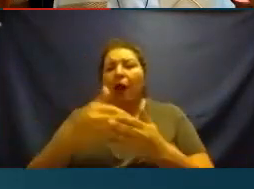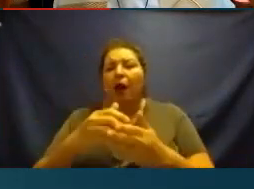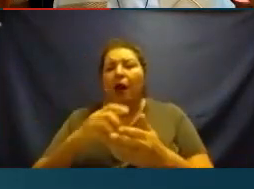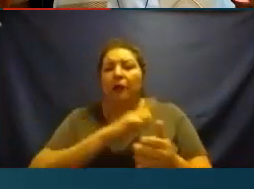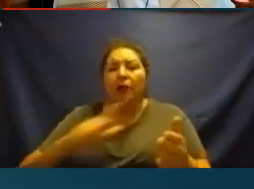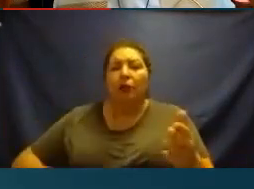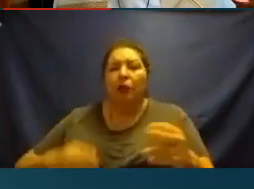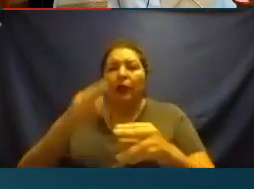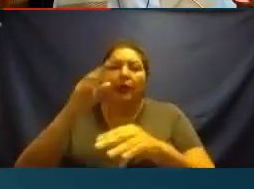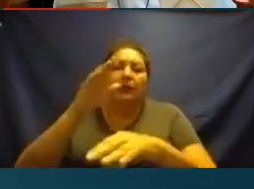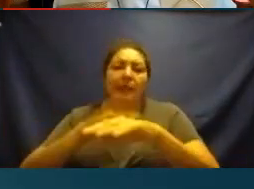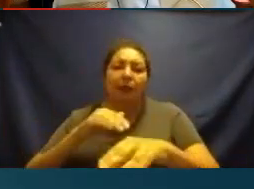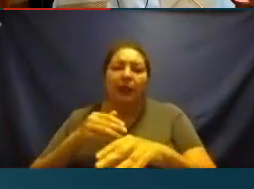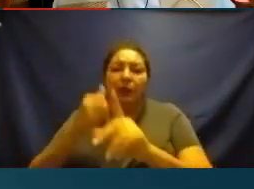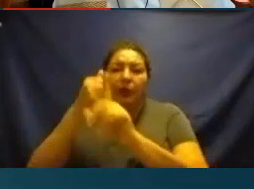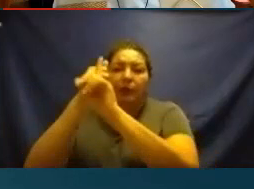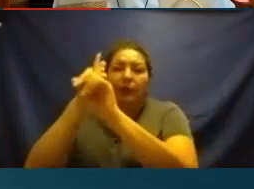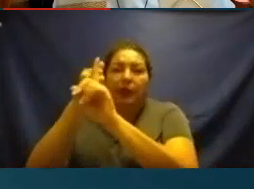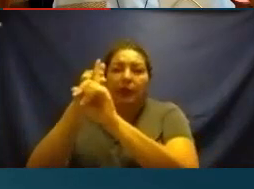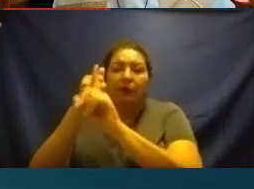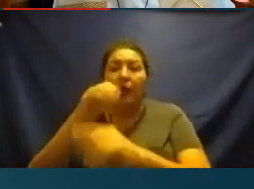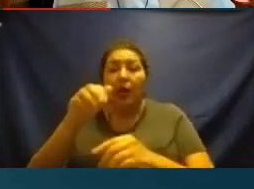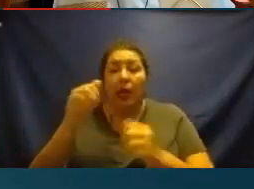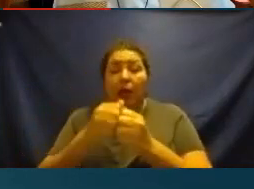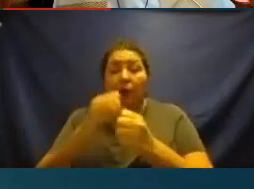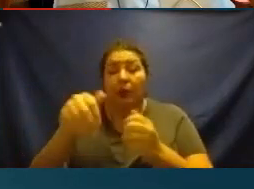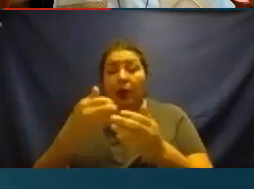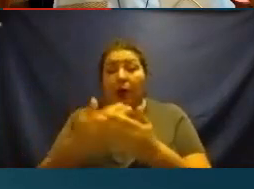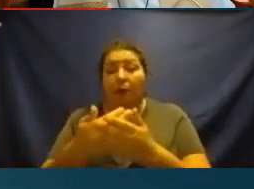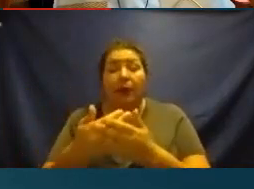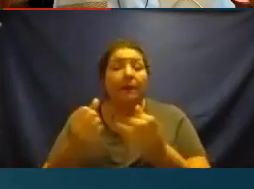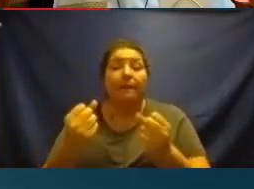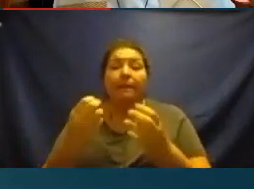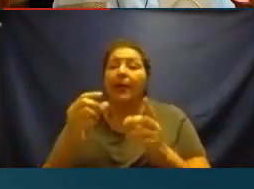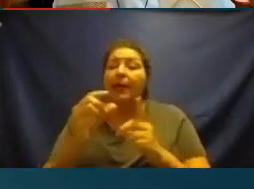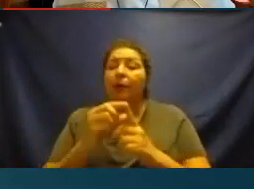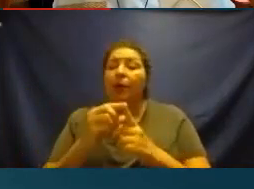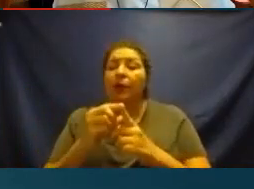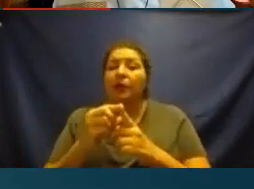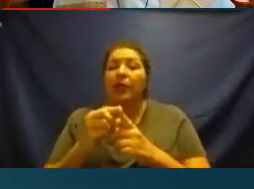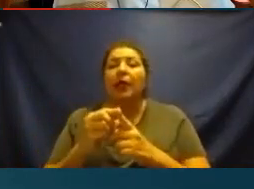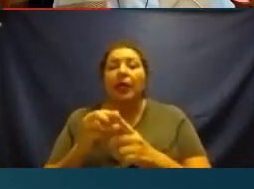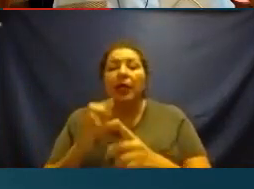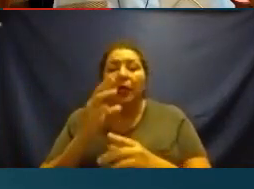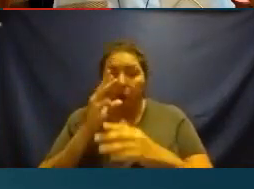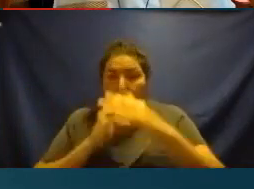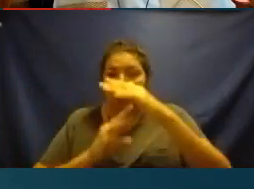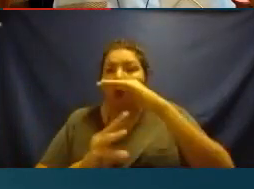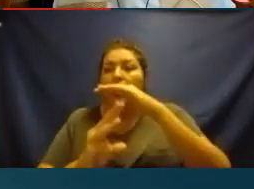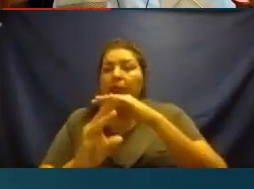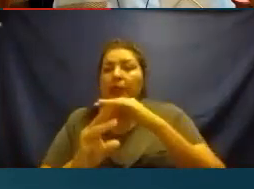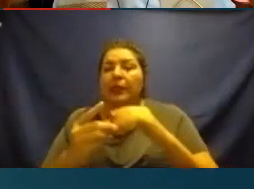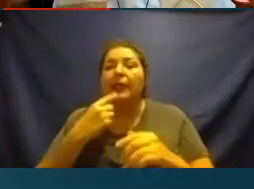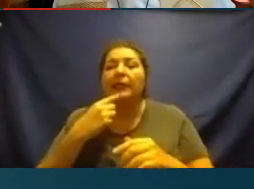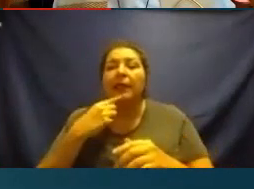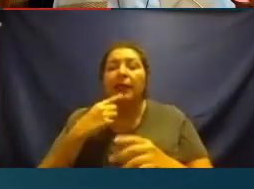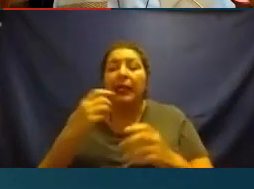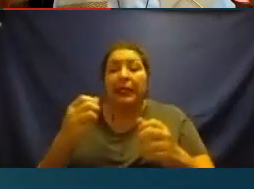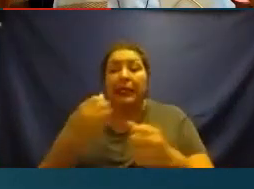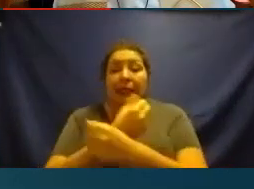himself." And with many other words, he bore witness and continued to exhort them, saying, "Save yourselves from